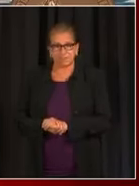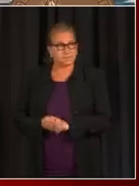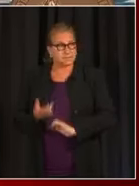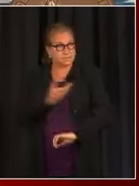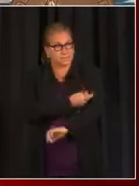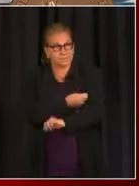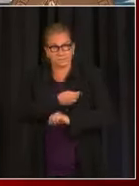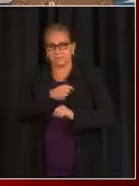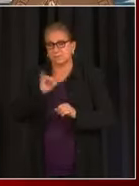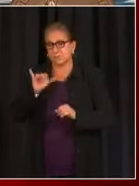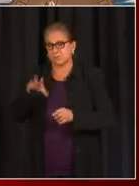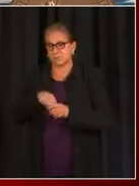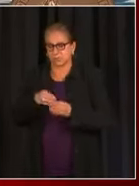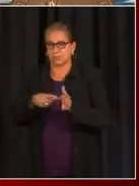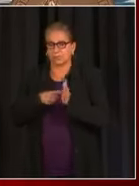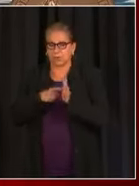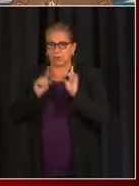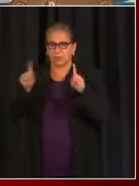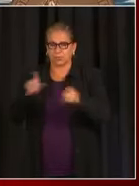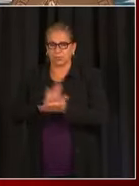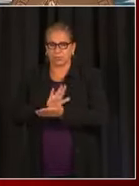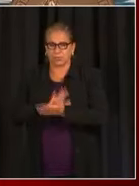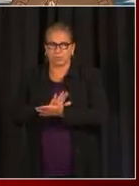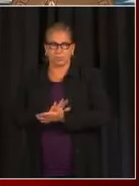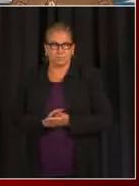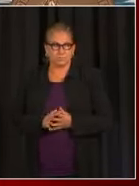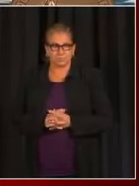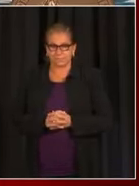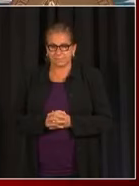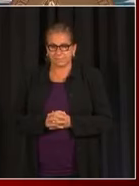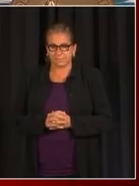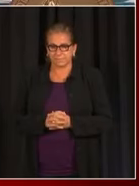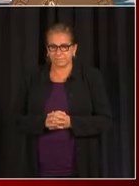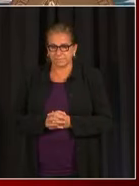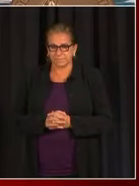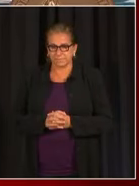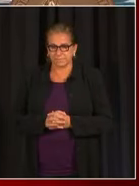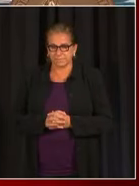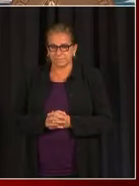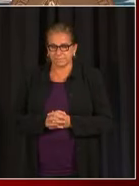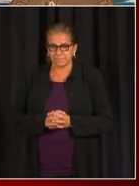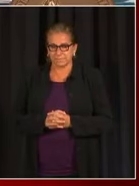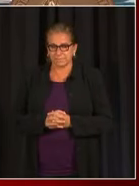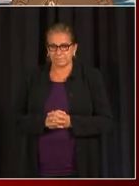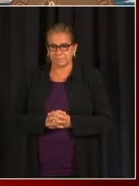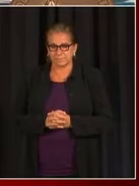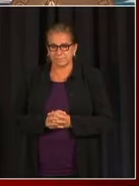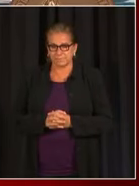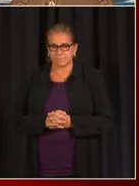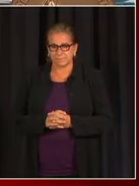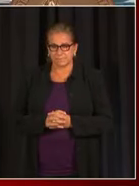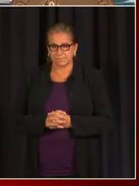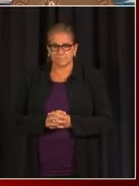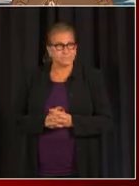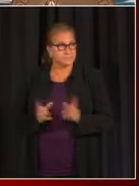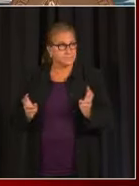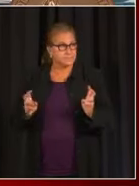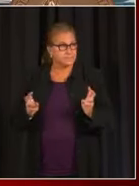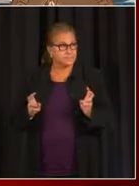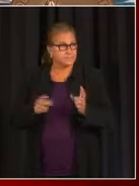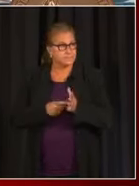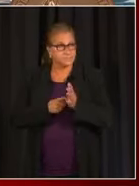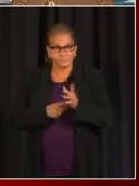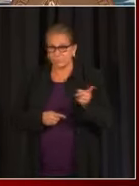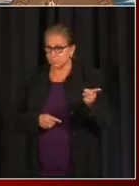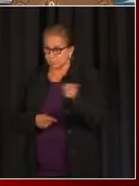school. And so students need to get their regular required pediatric immunizations,